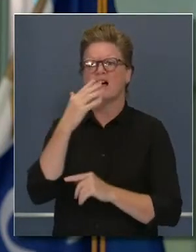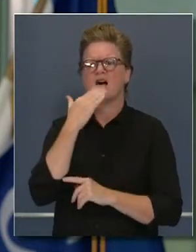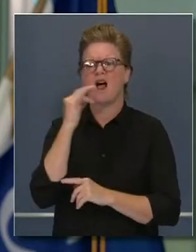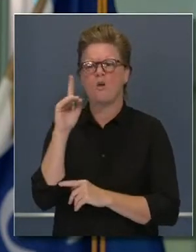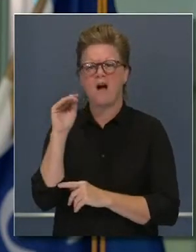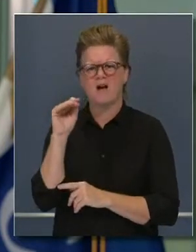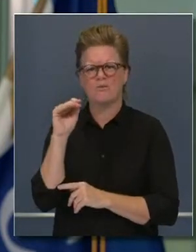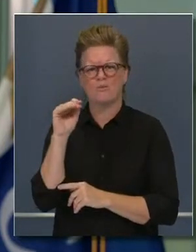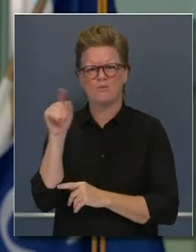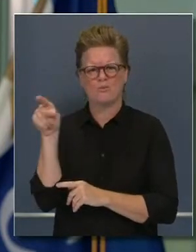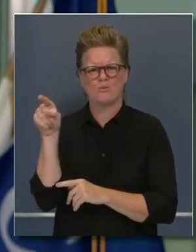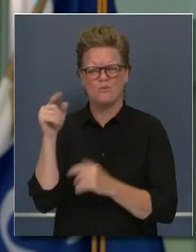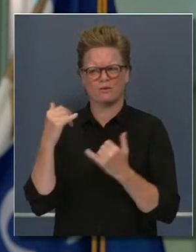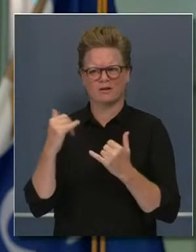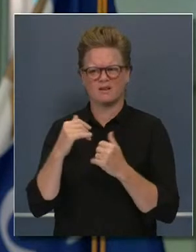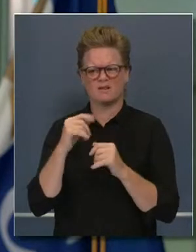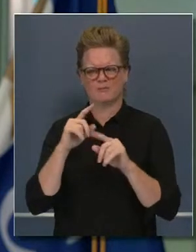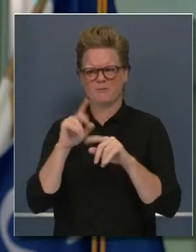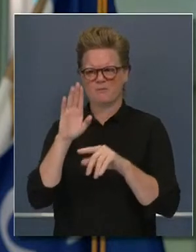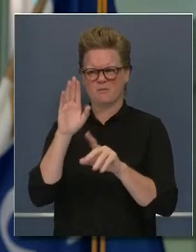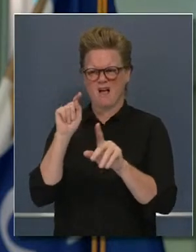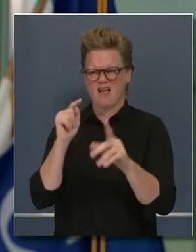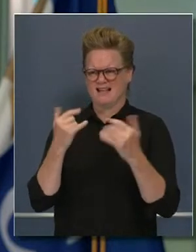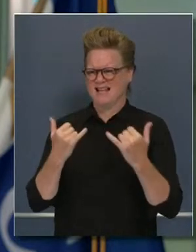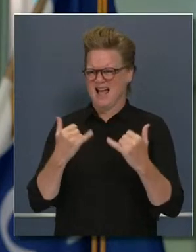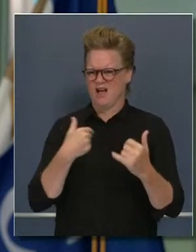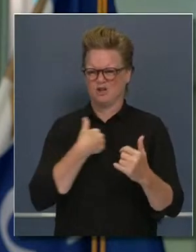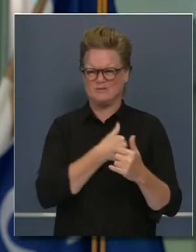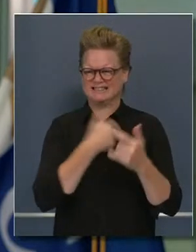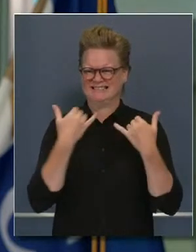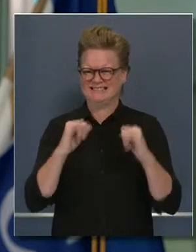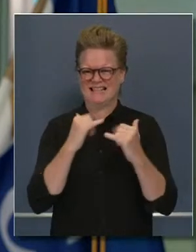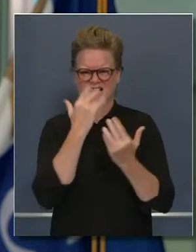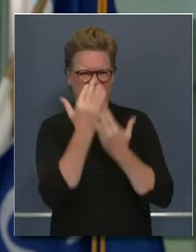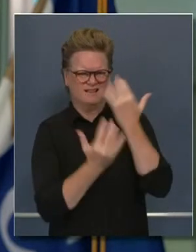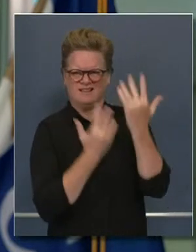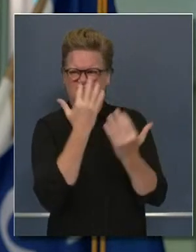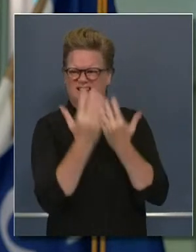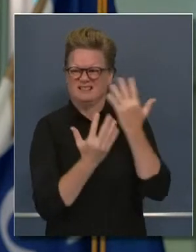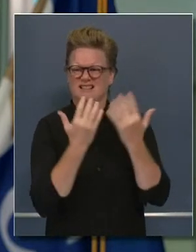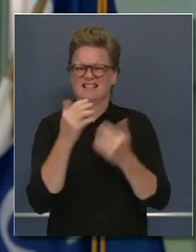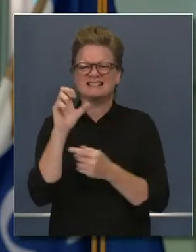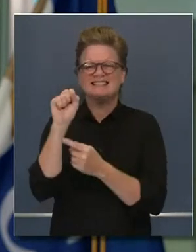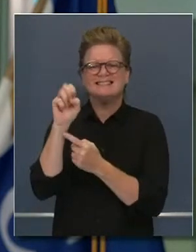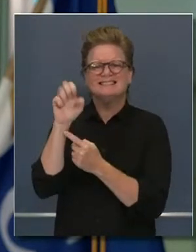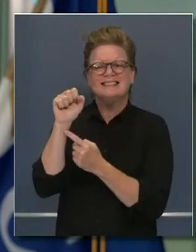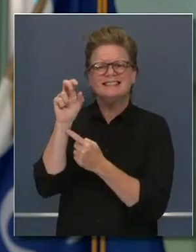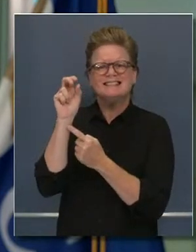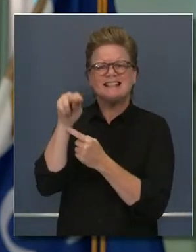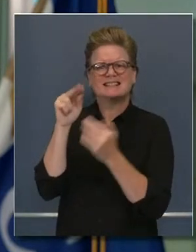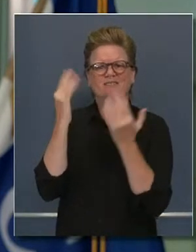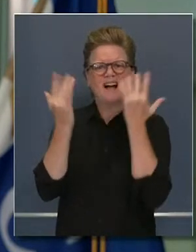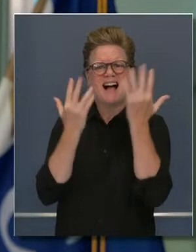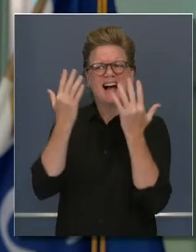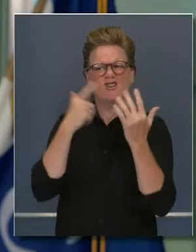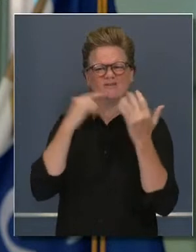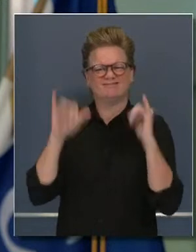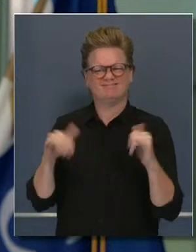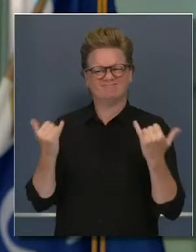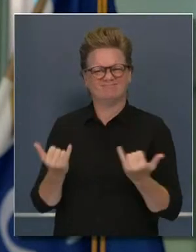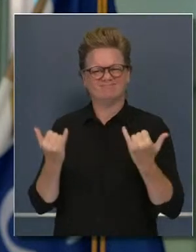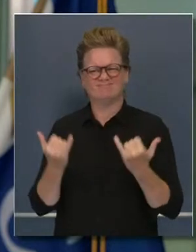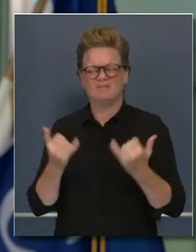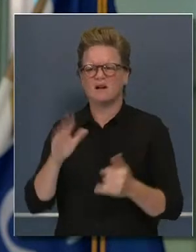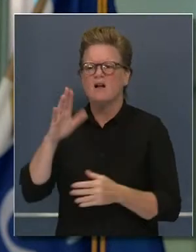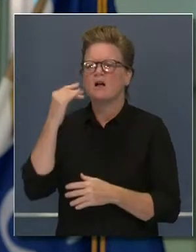of the fire season is still ahead. Do we have the resources, especially if states like Oregon and Washington can't send help as they